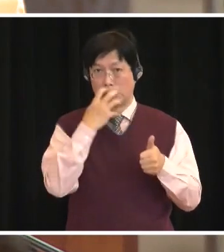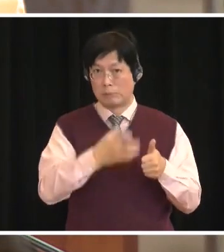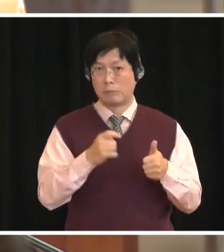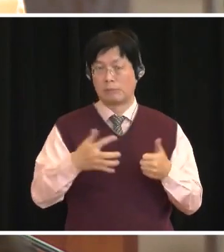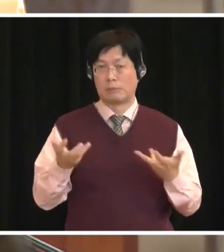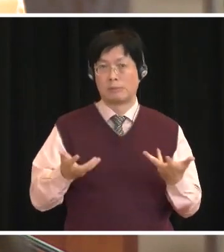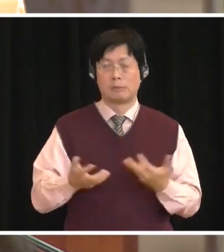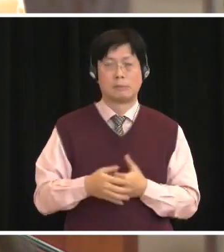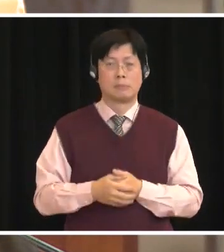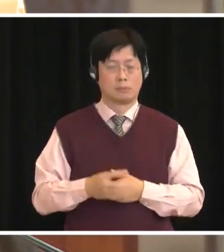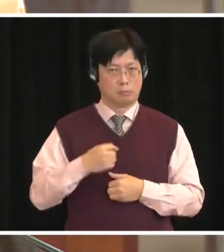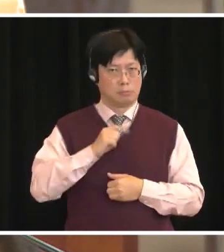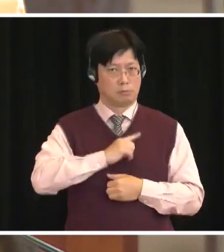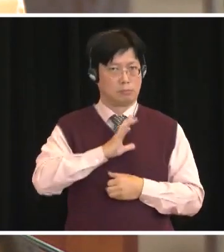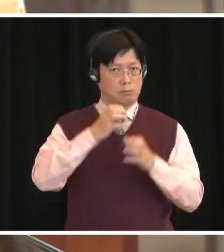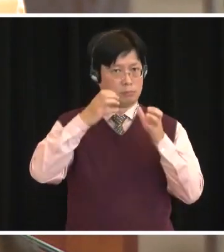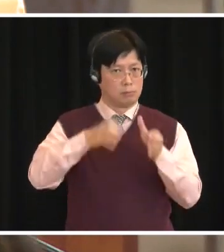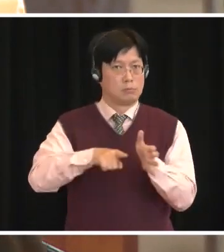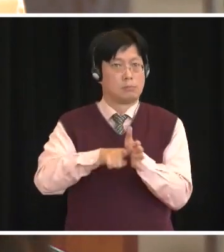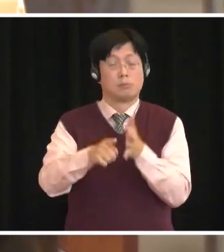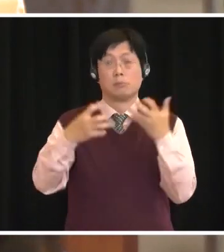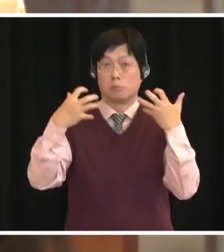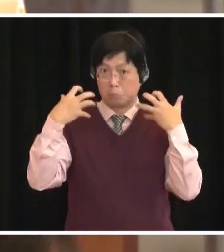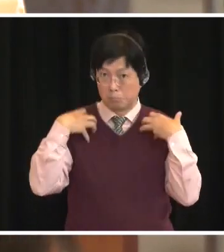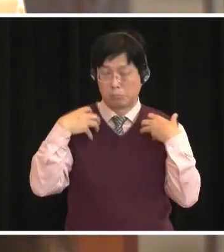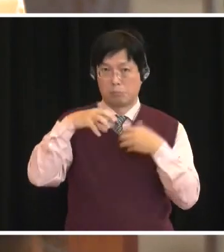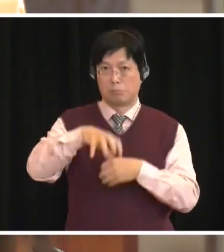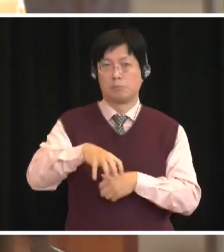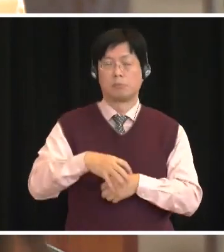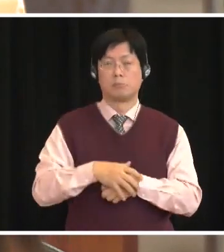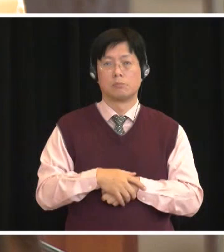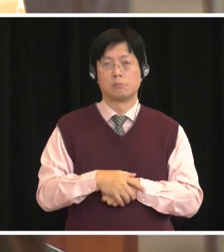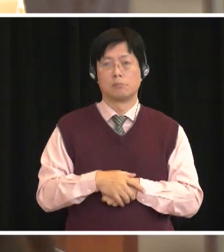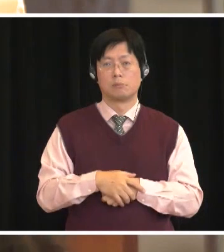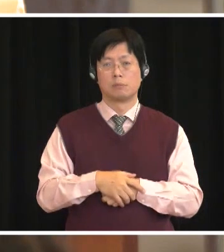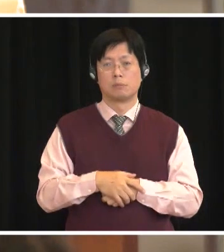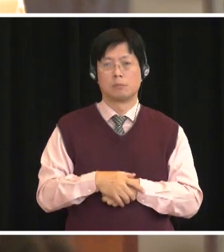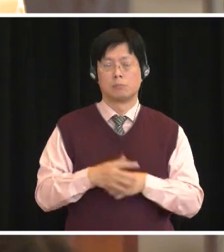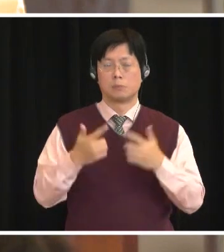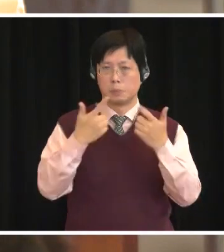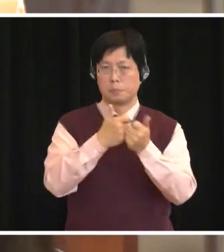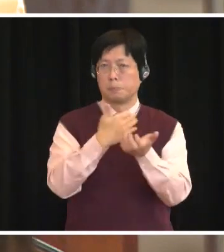in dealing with cases involving children and youth,